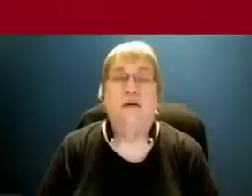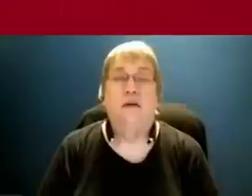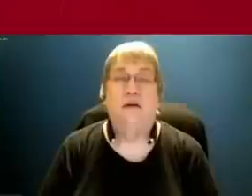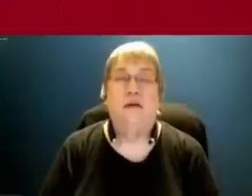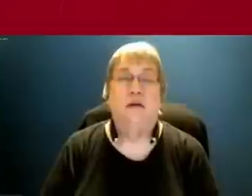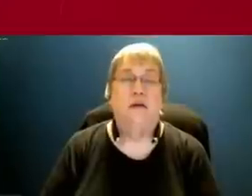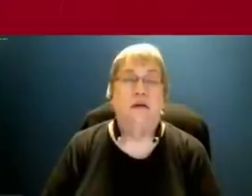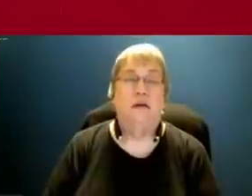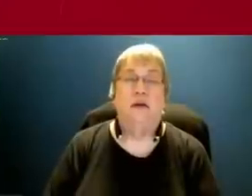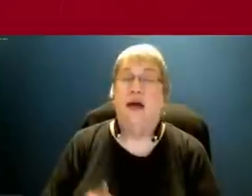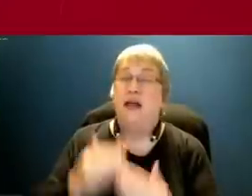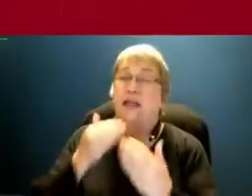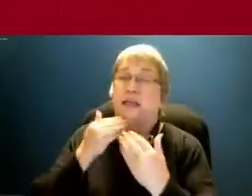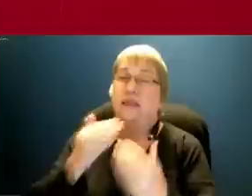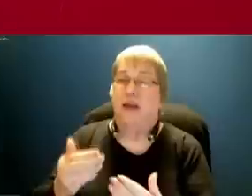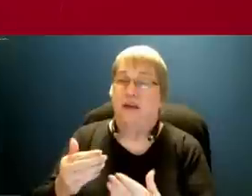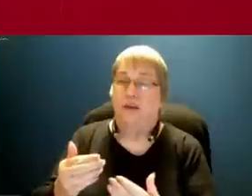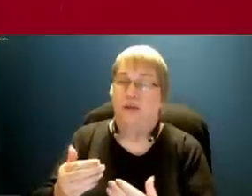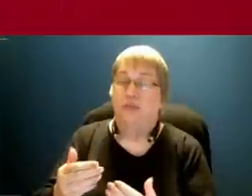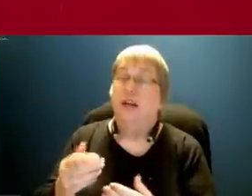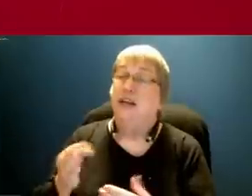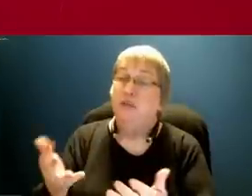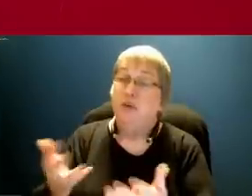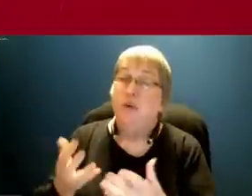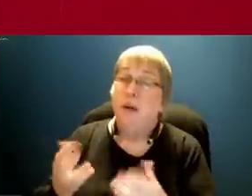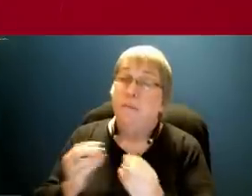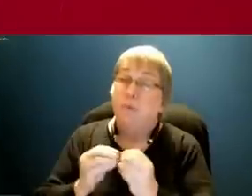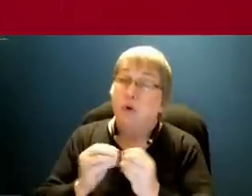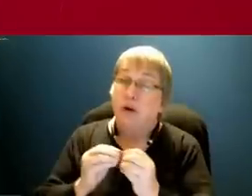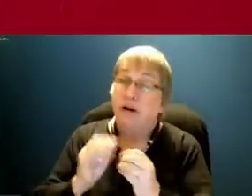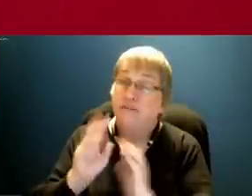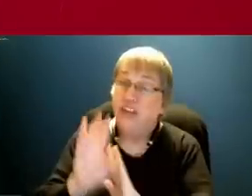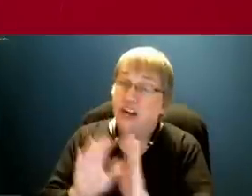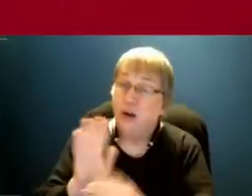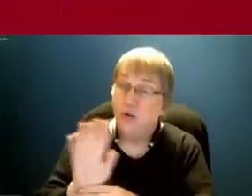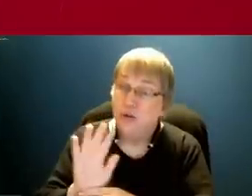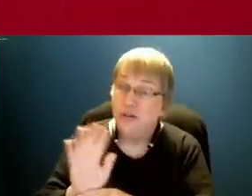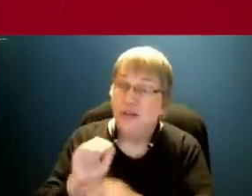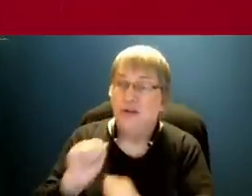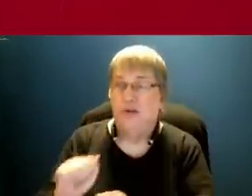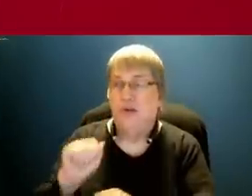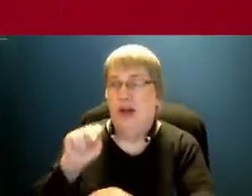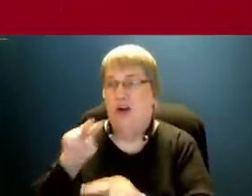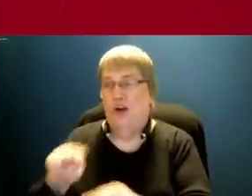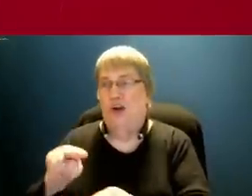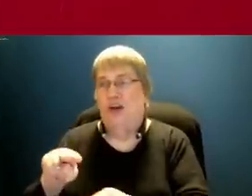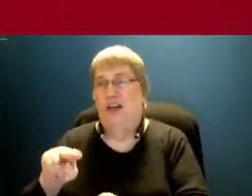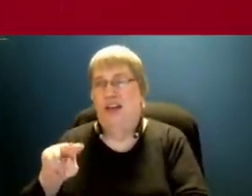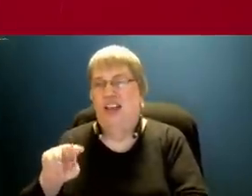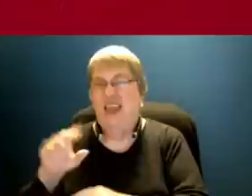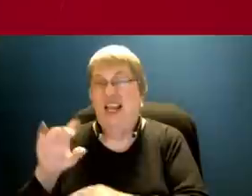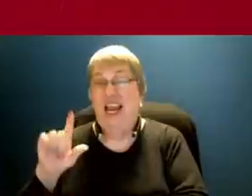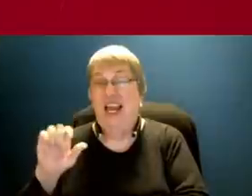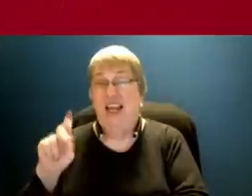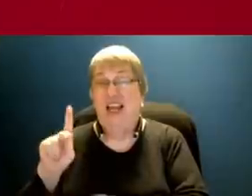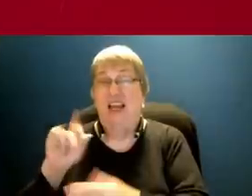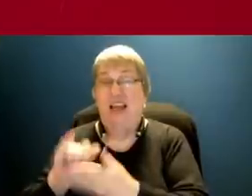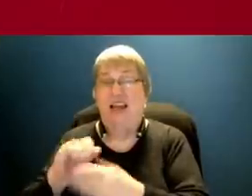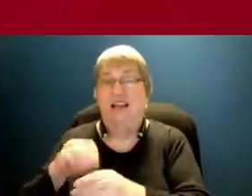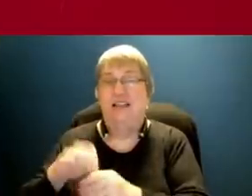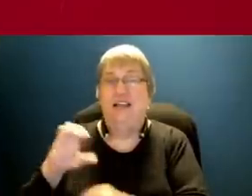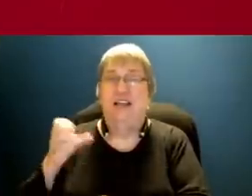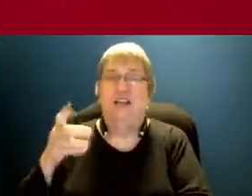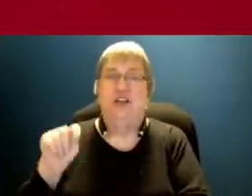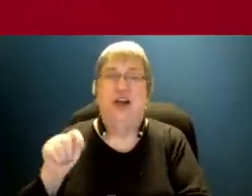the link posted in the chat after this ceremony. It is now my pleasure to introduce CSU Global Provost, Dr.